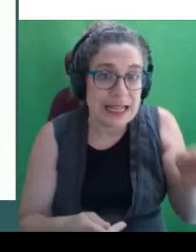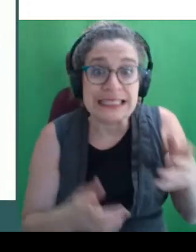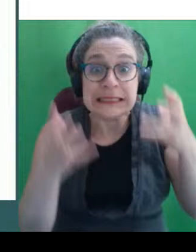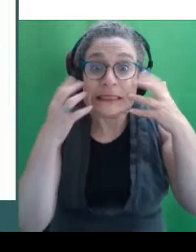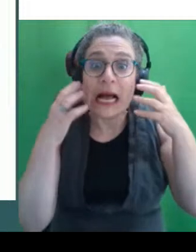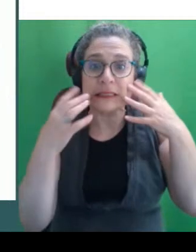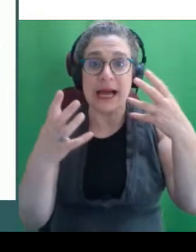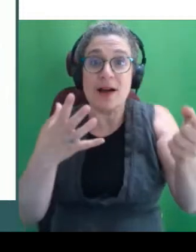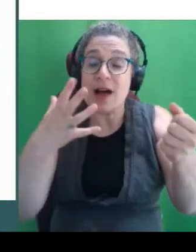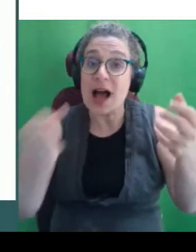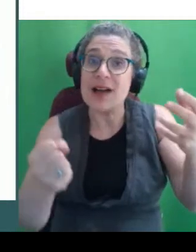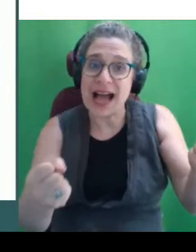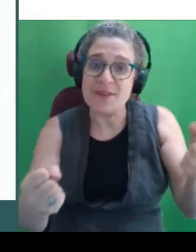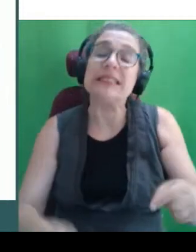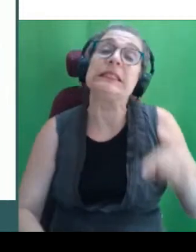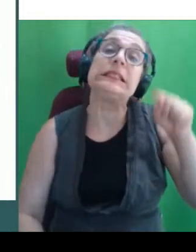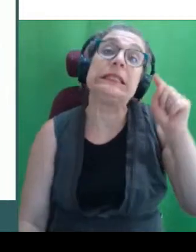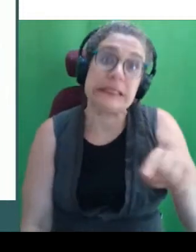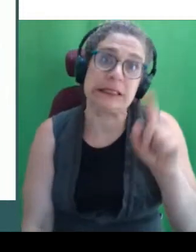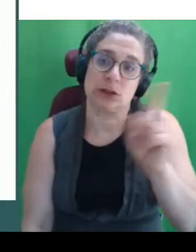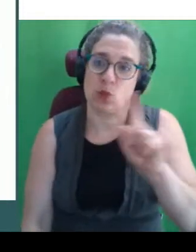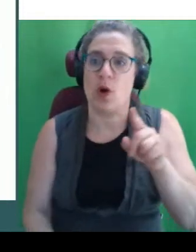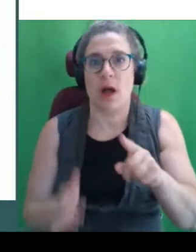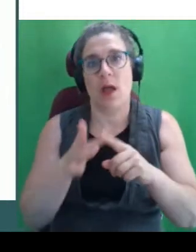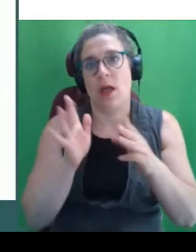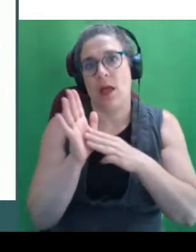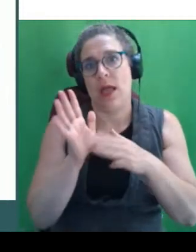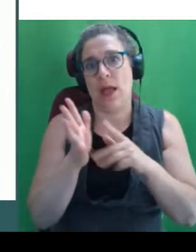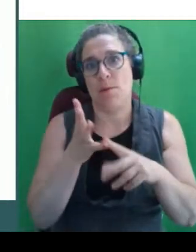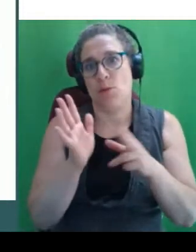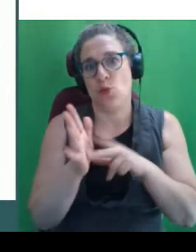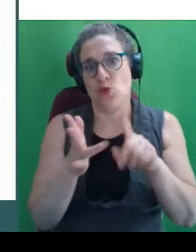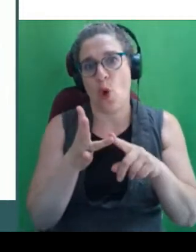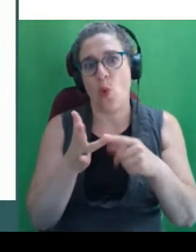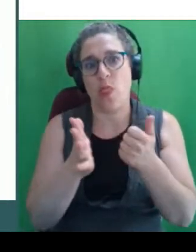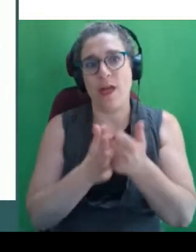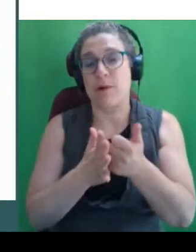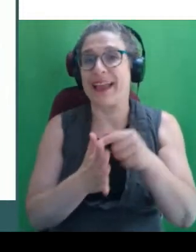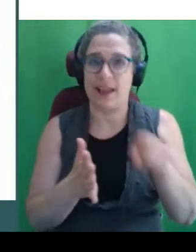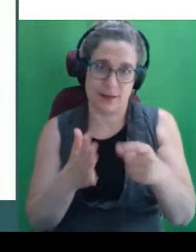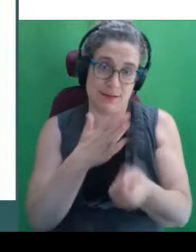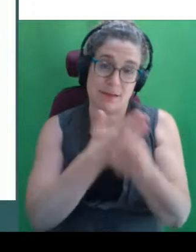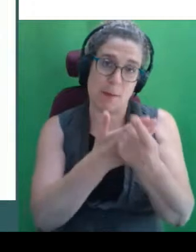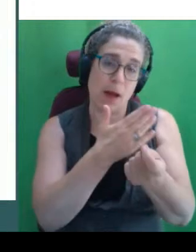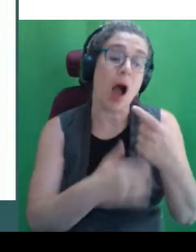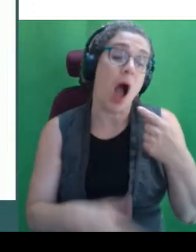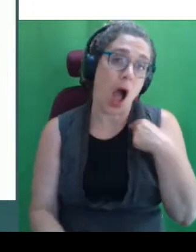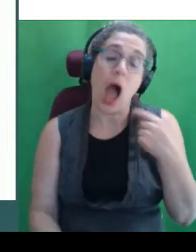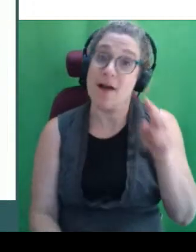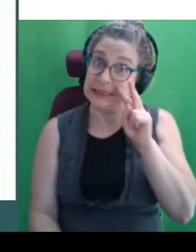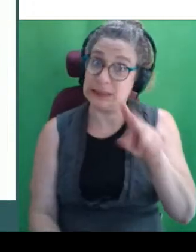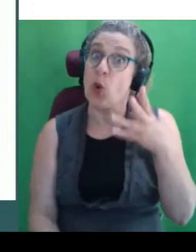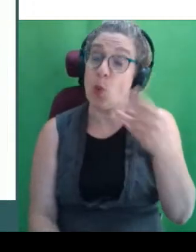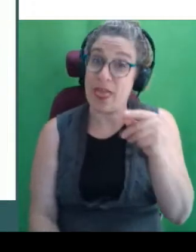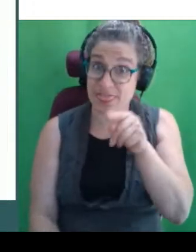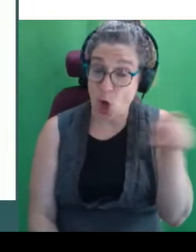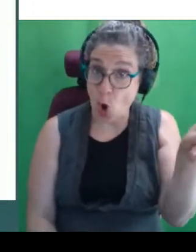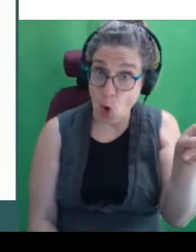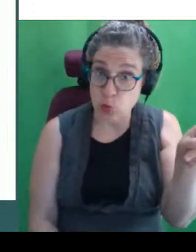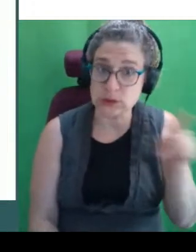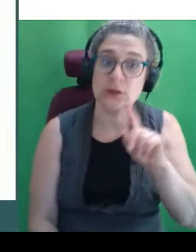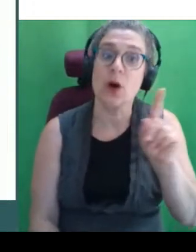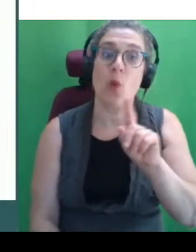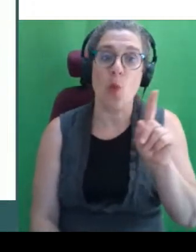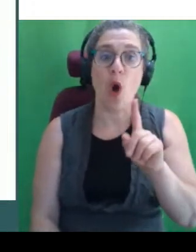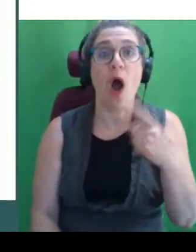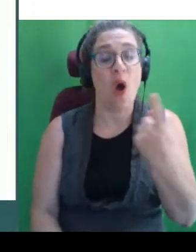where immunotherapy comes in. And so in my experience, and some of the people that I've done immunotherapy to are